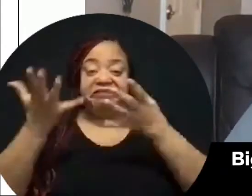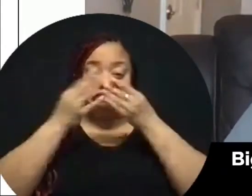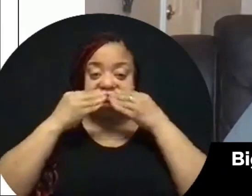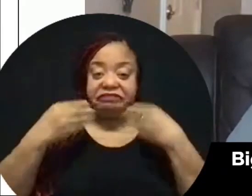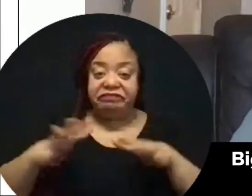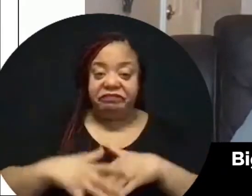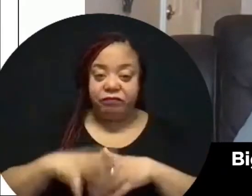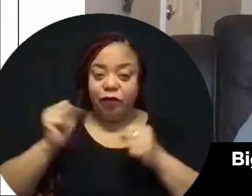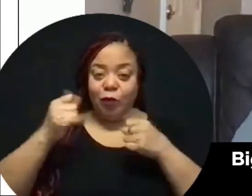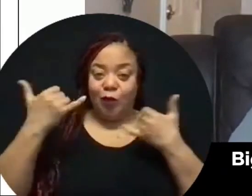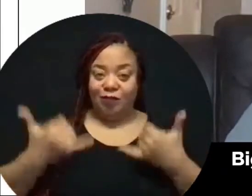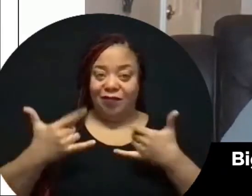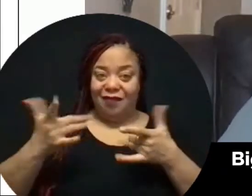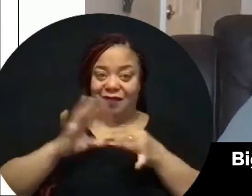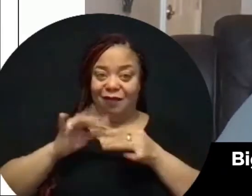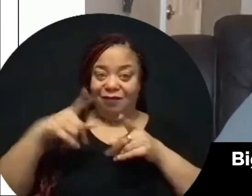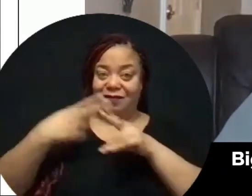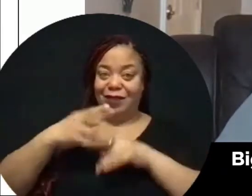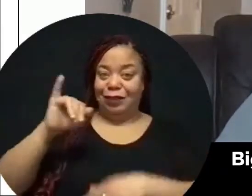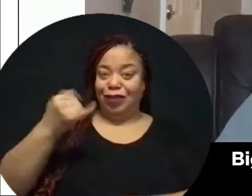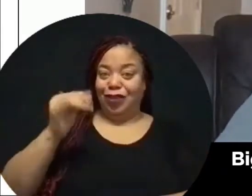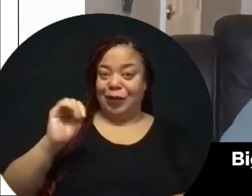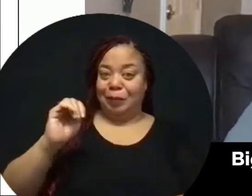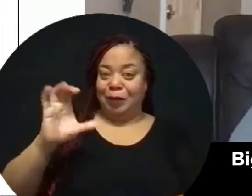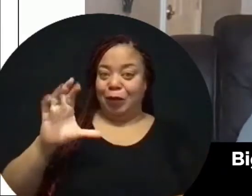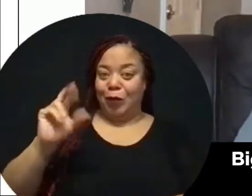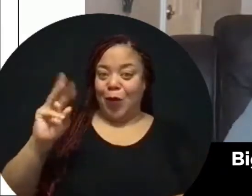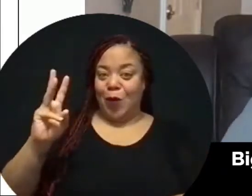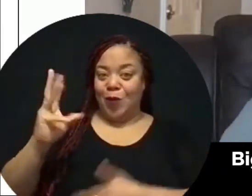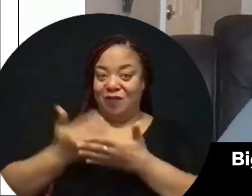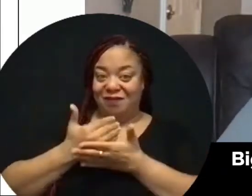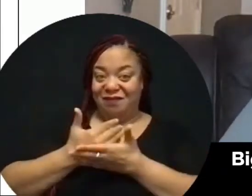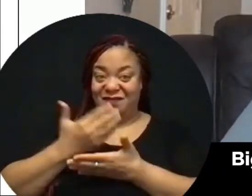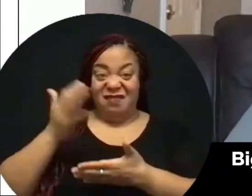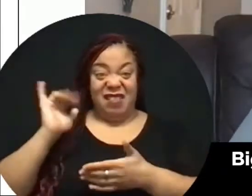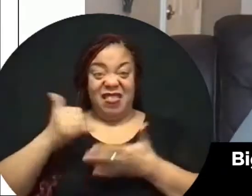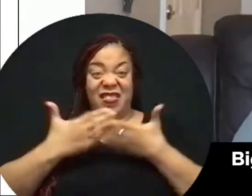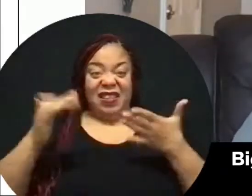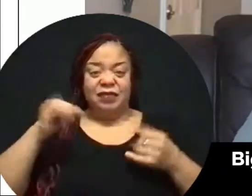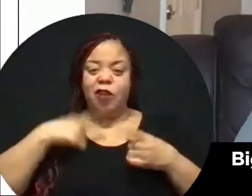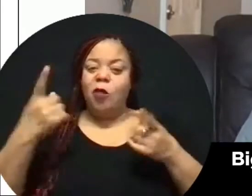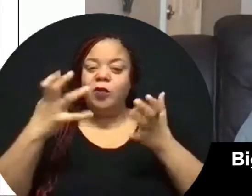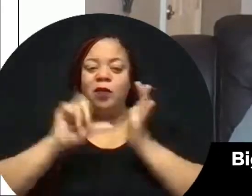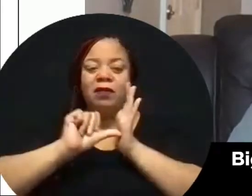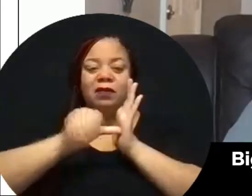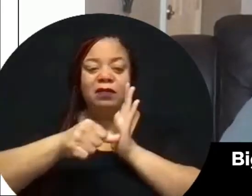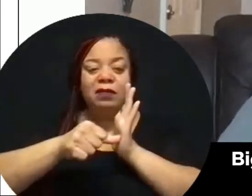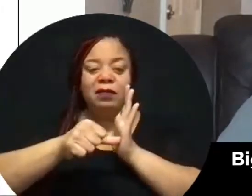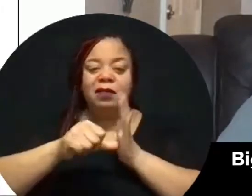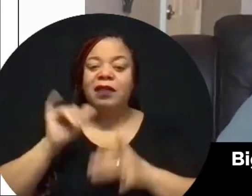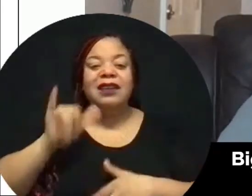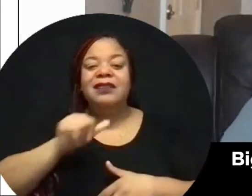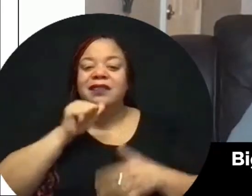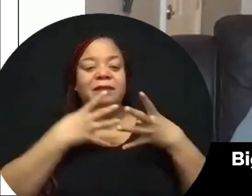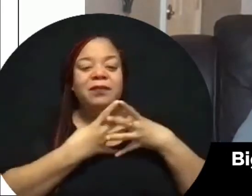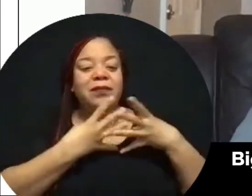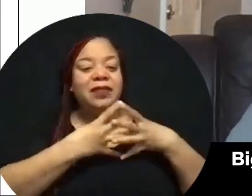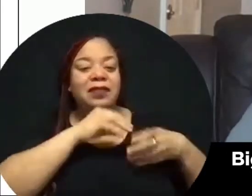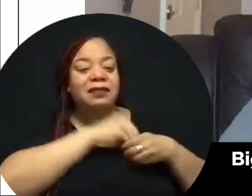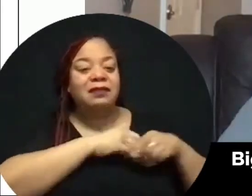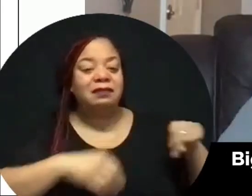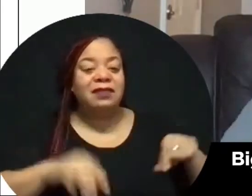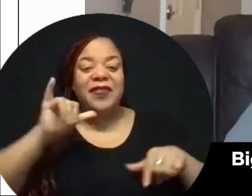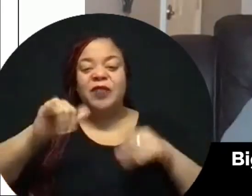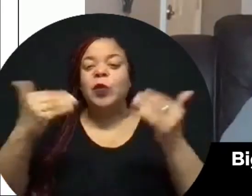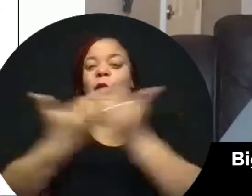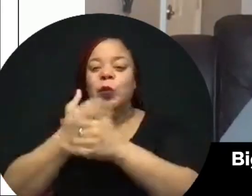and having felonies is to live in environments that are completely polluted, like, and also living off of